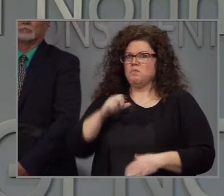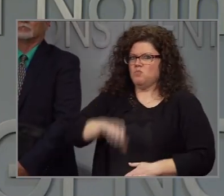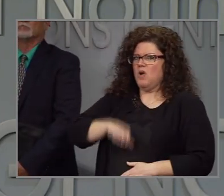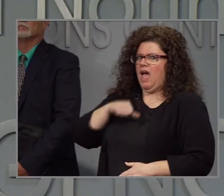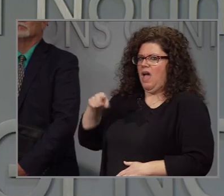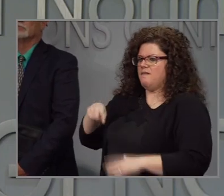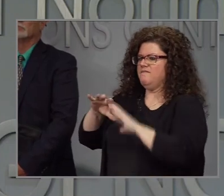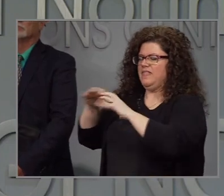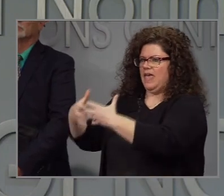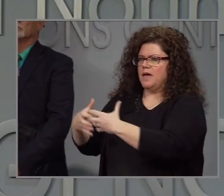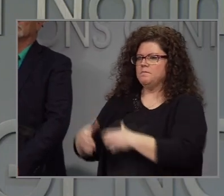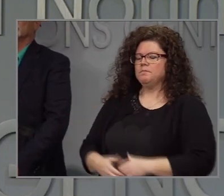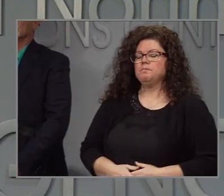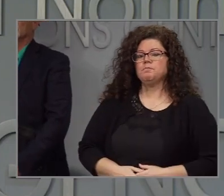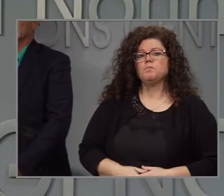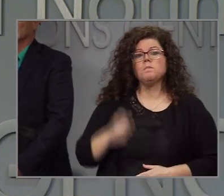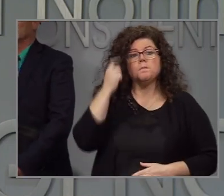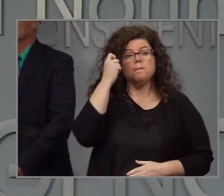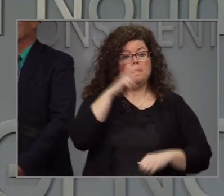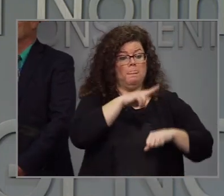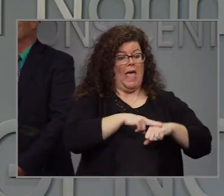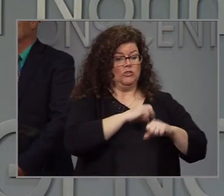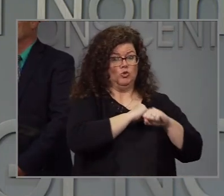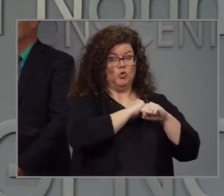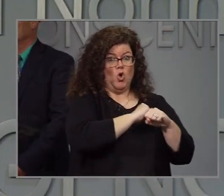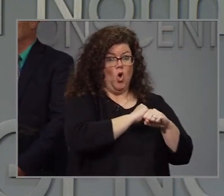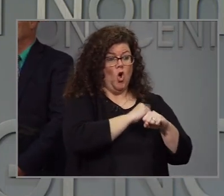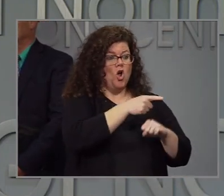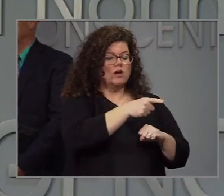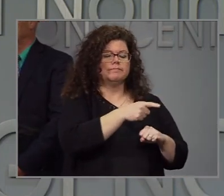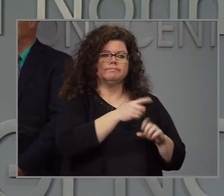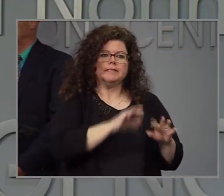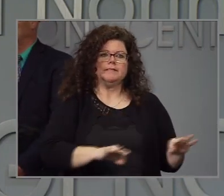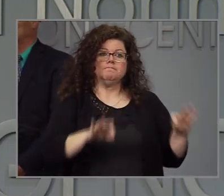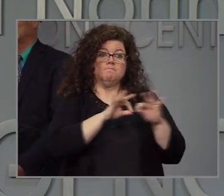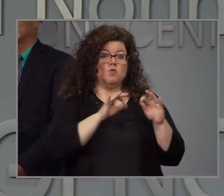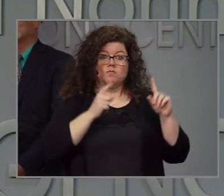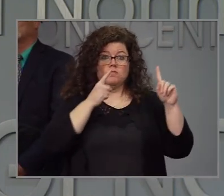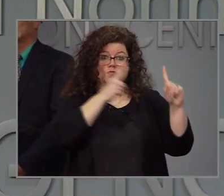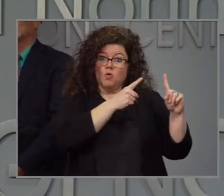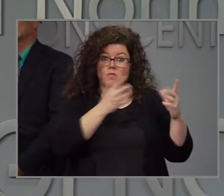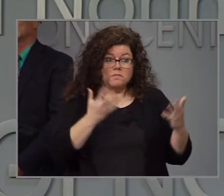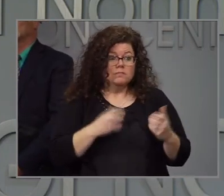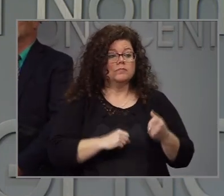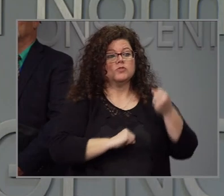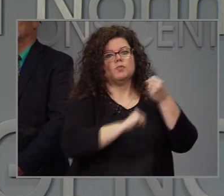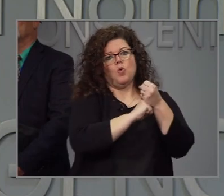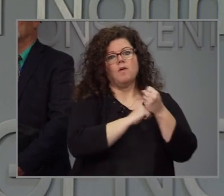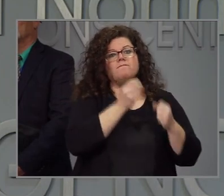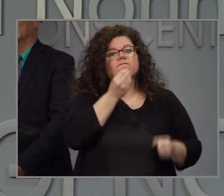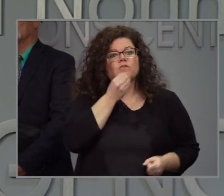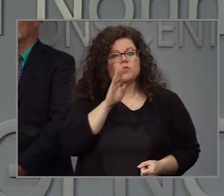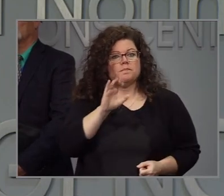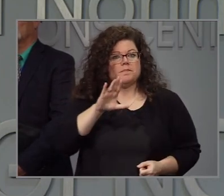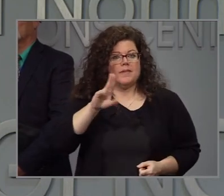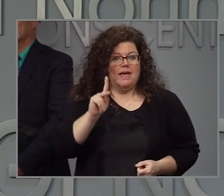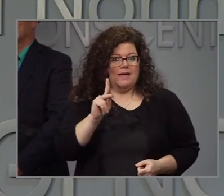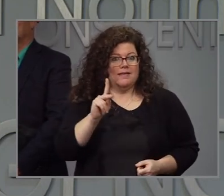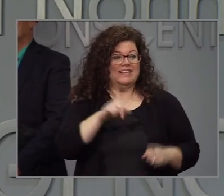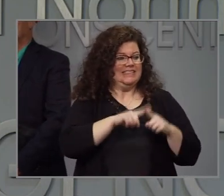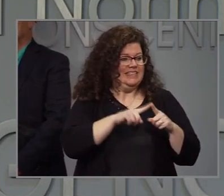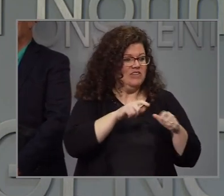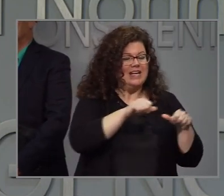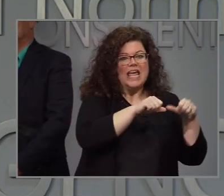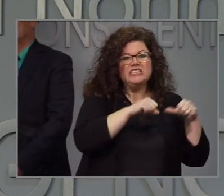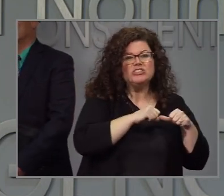from the North Carolina National Guard begin their important mission to support the state's food banks, area agencies